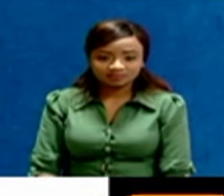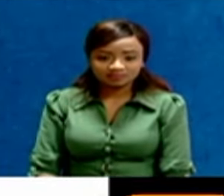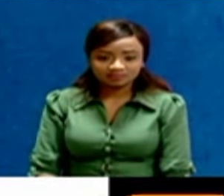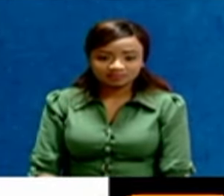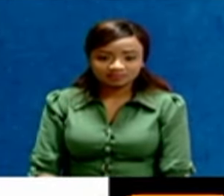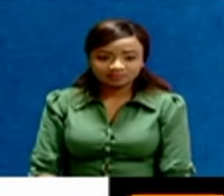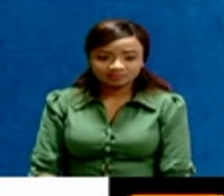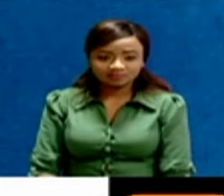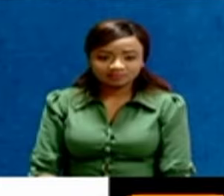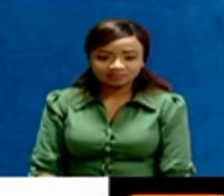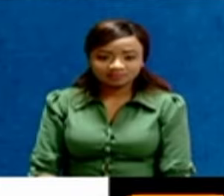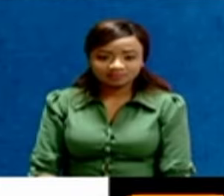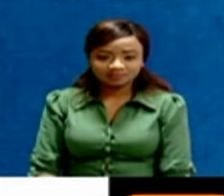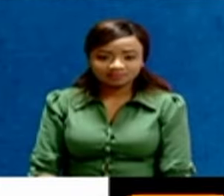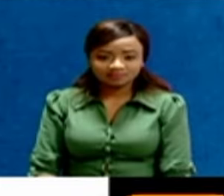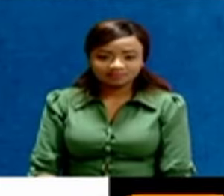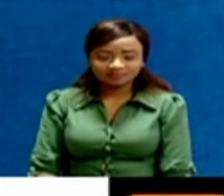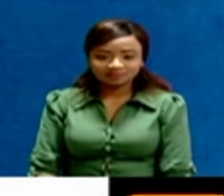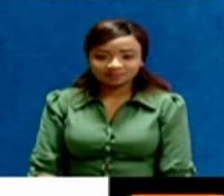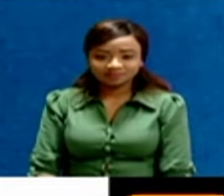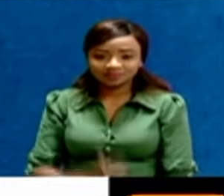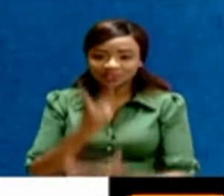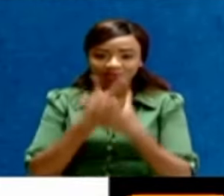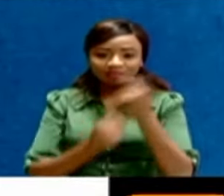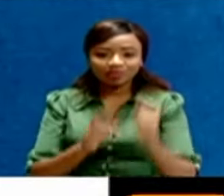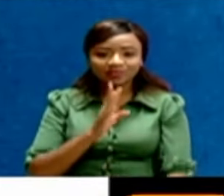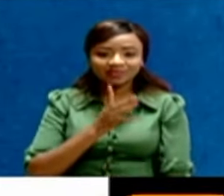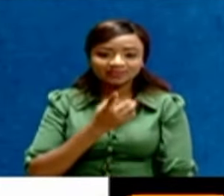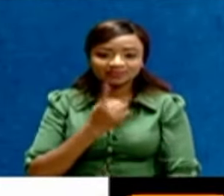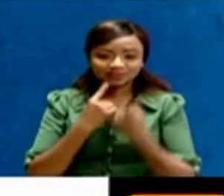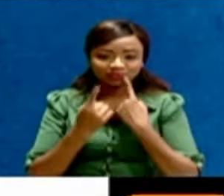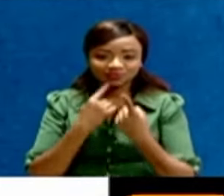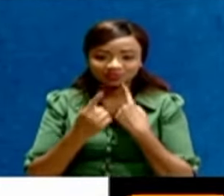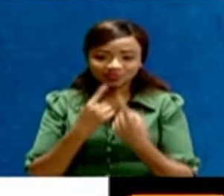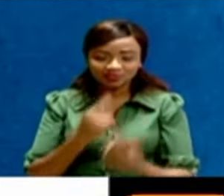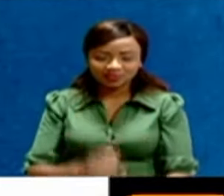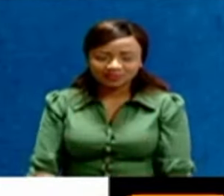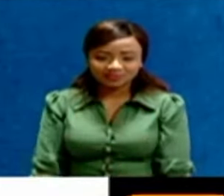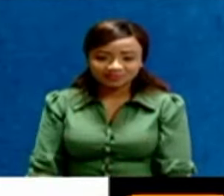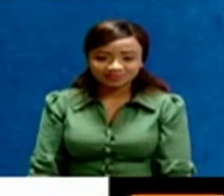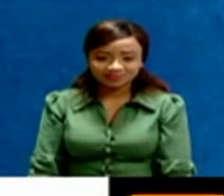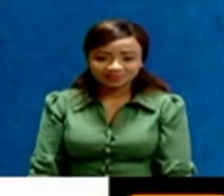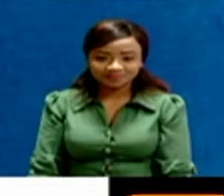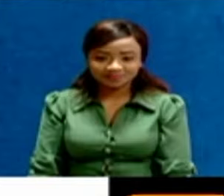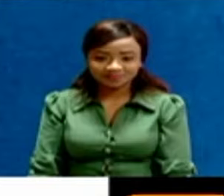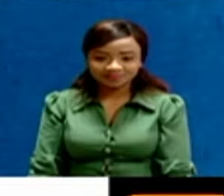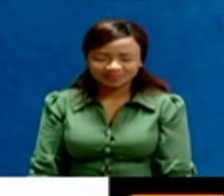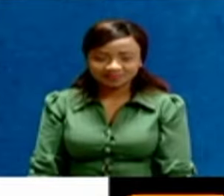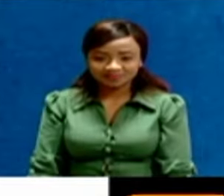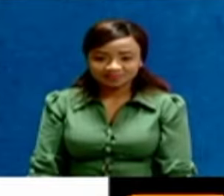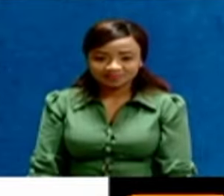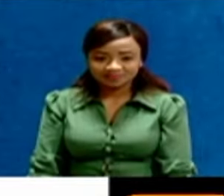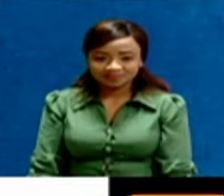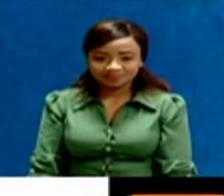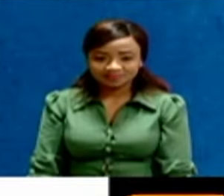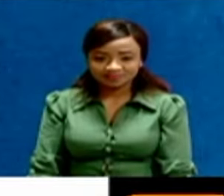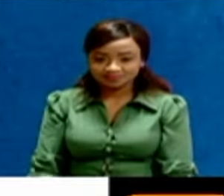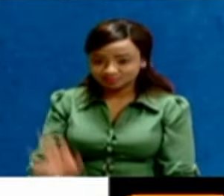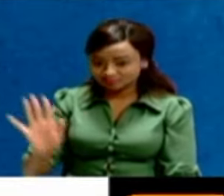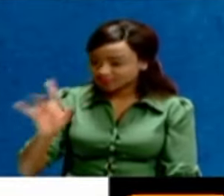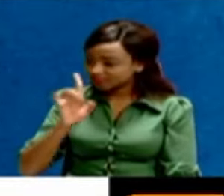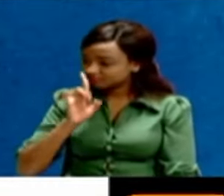since 2013. Not to defend 2013, 2014. Okay, hold on. Honorable Kangata, hang on. Let Honorable Adama have his